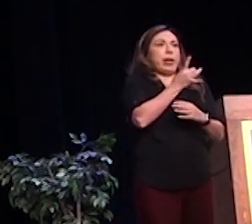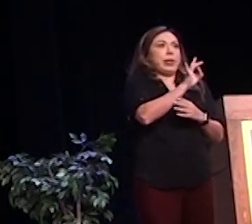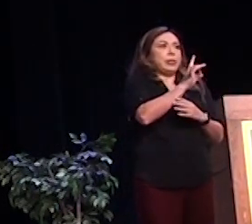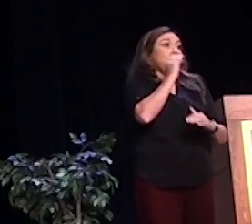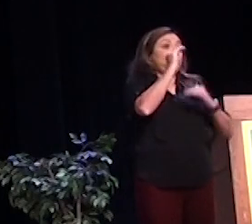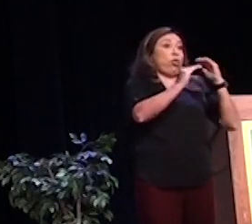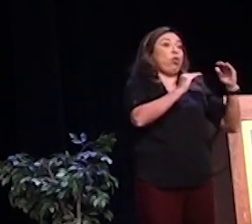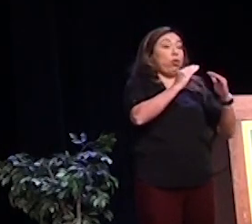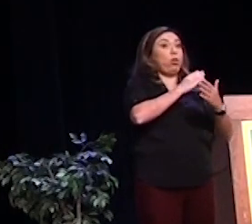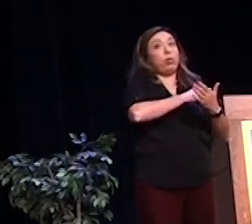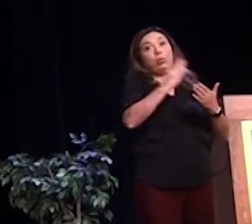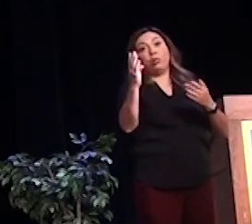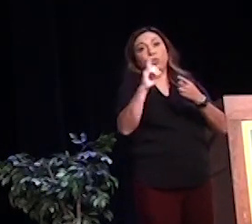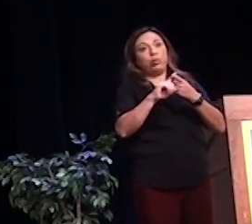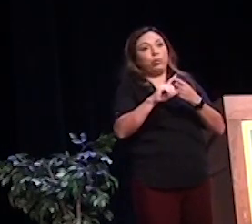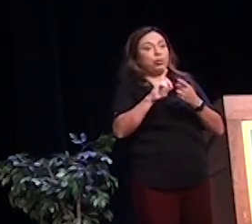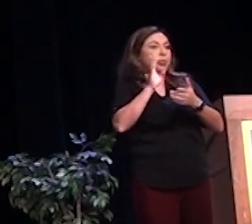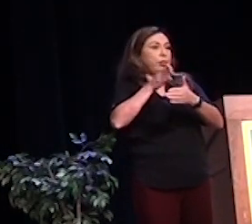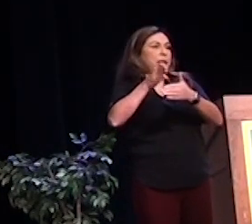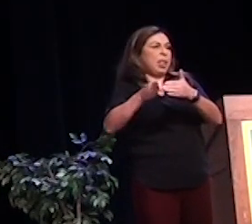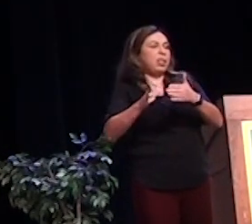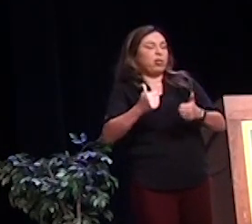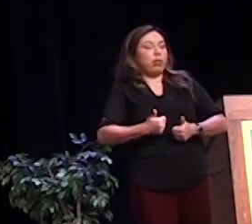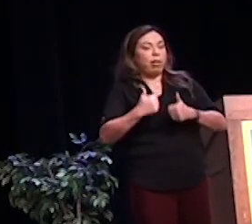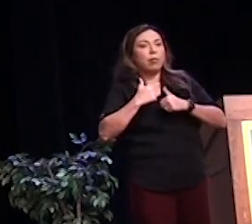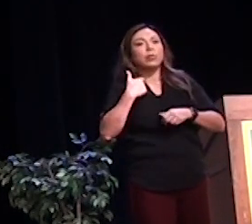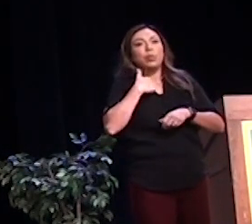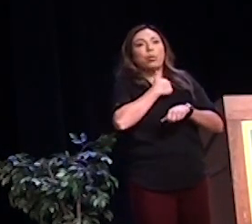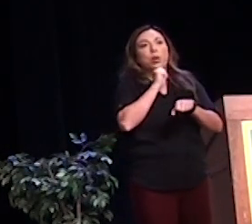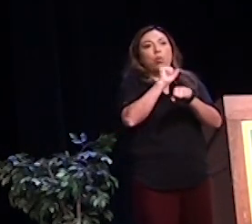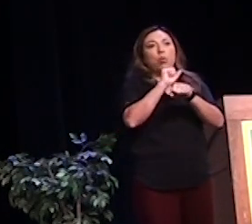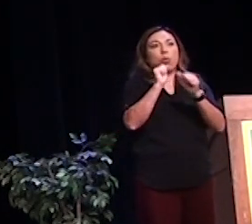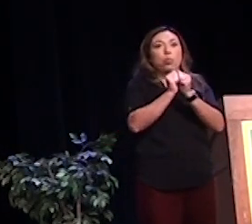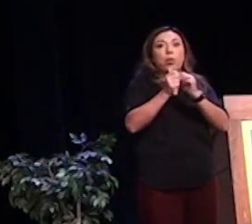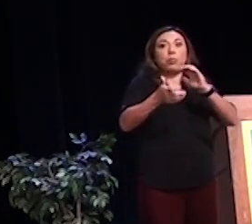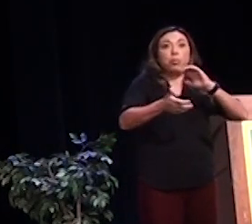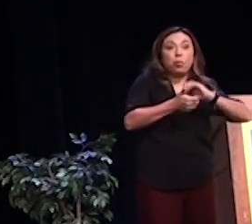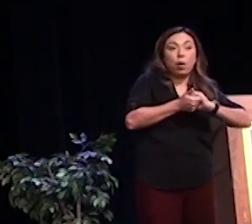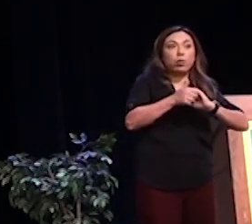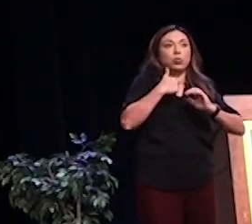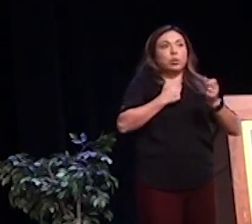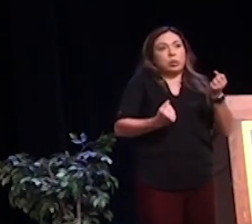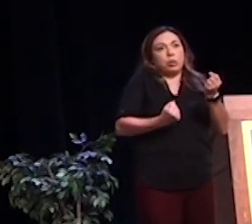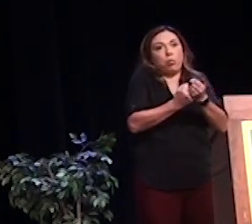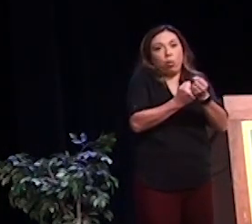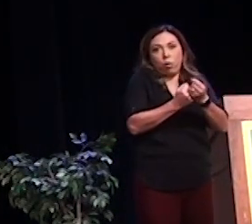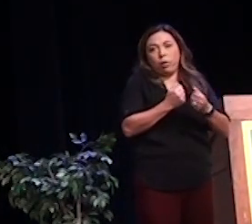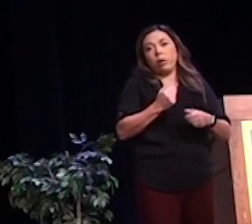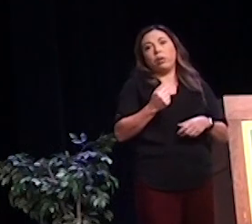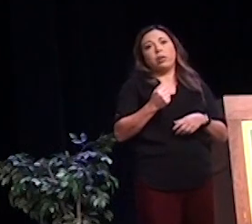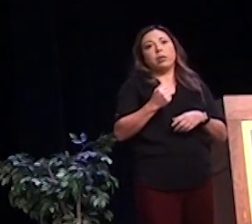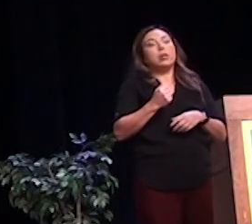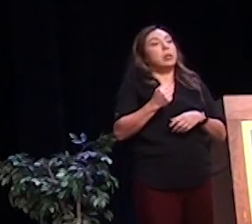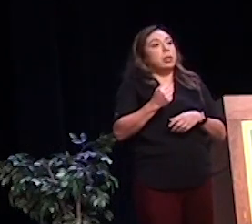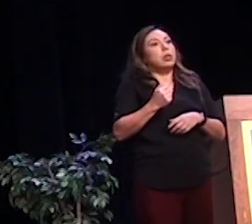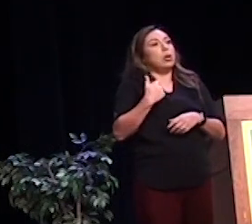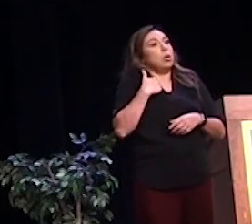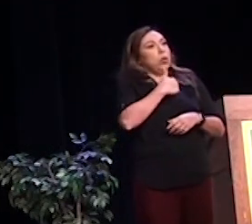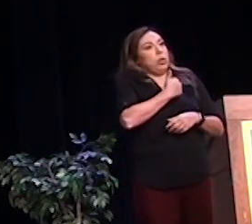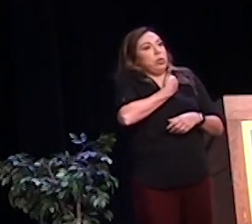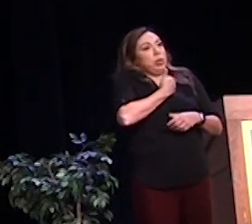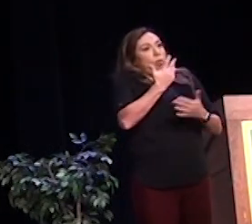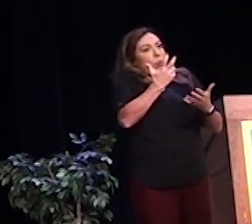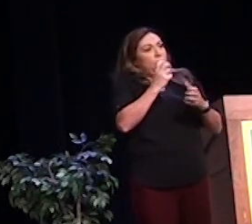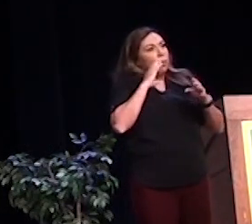18 through the end of your life. We work with partners and we support partners to do that work. We ourselves